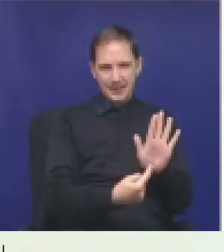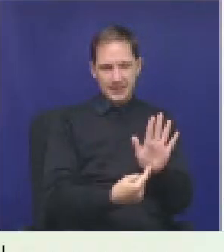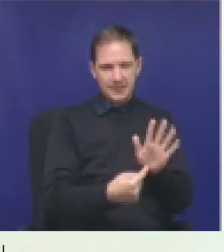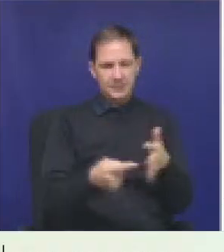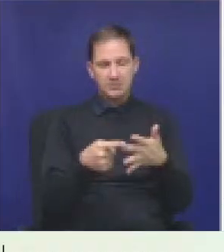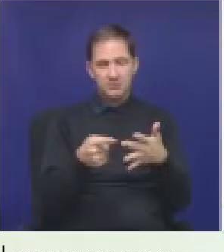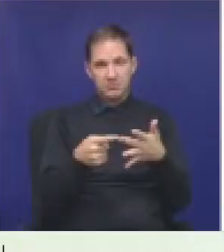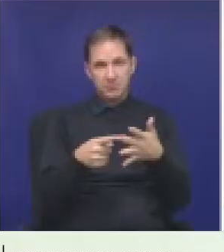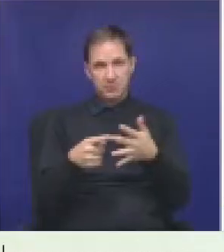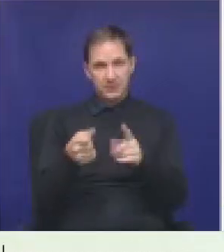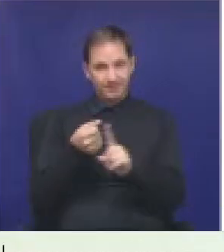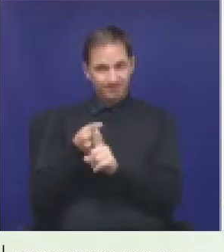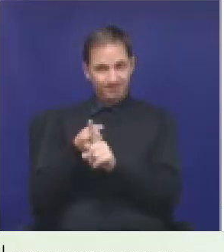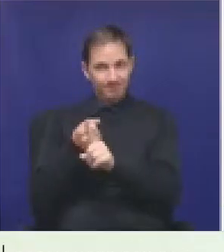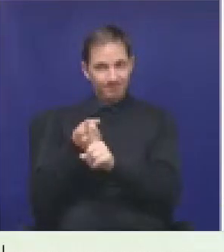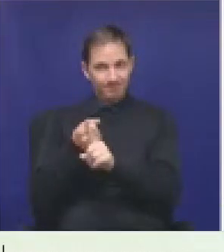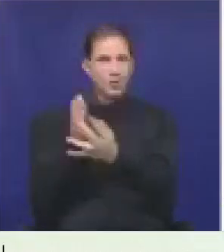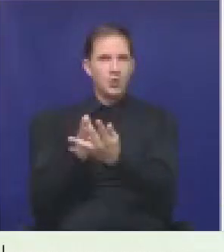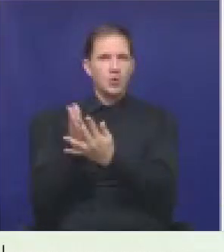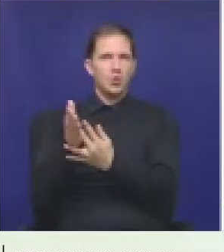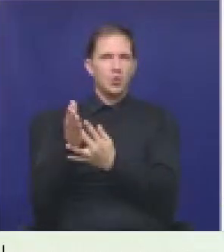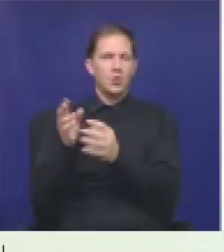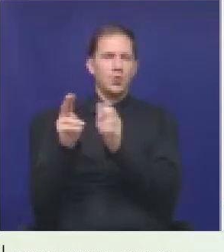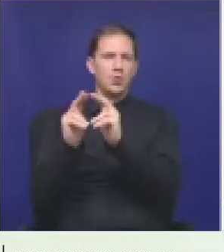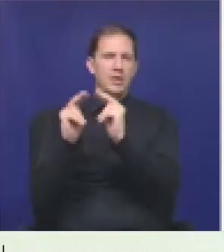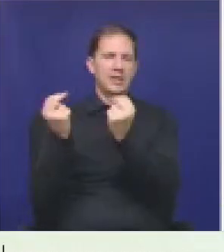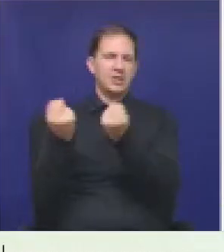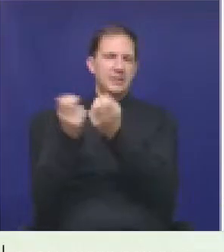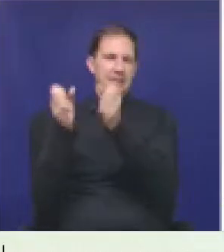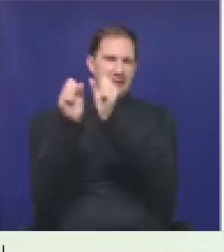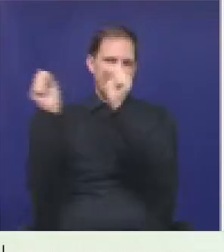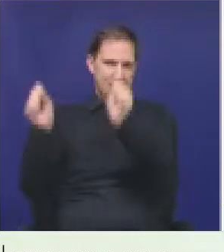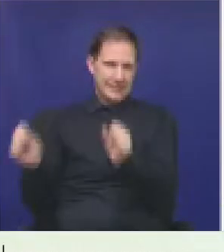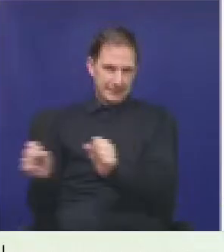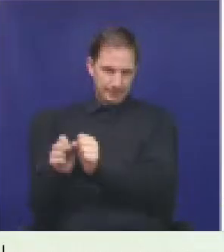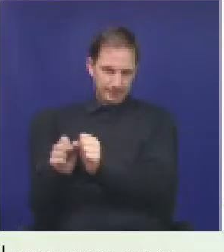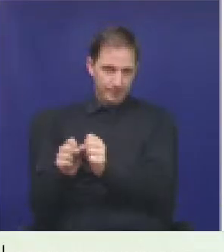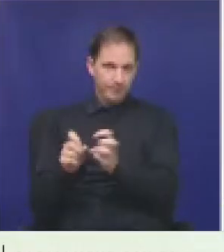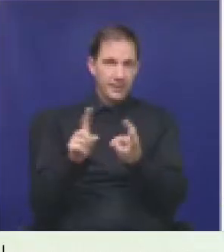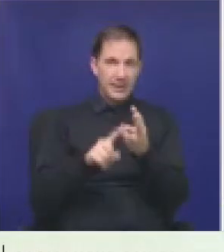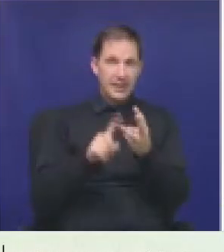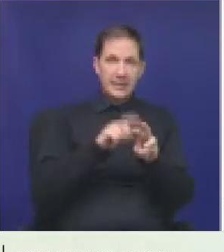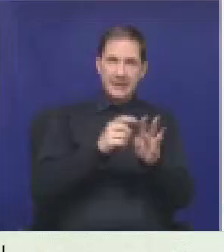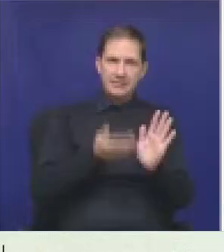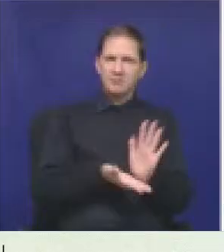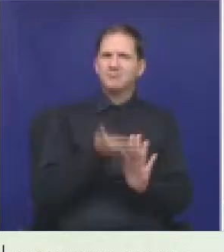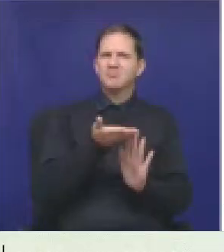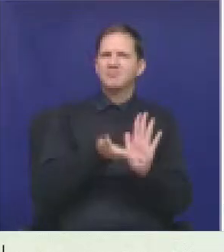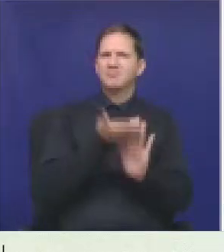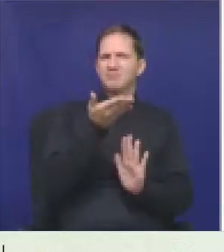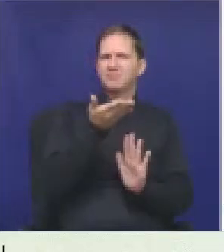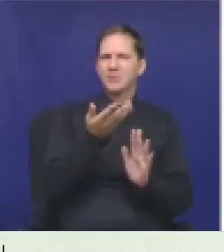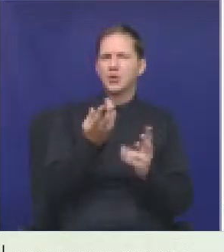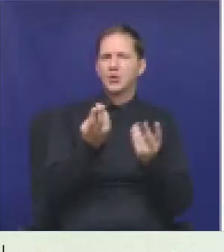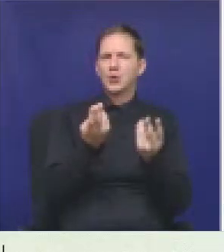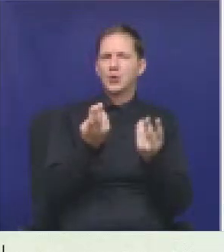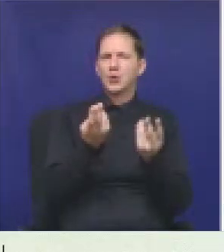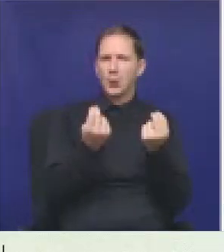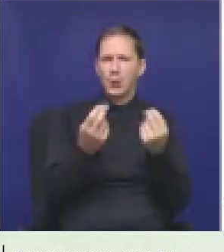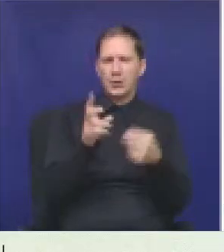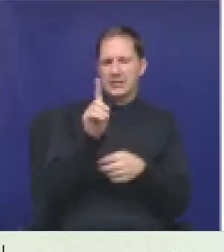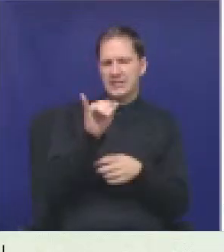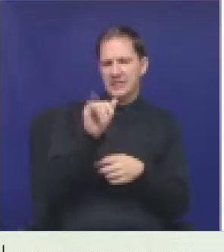and coordination through the national statistics system, modernizing the department's business operating model, including